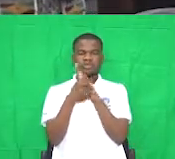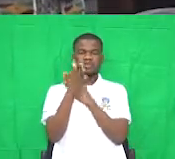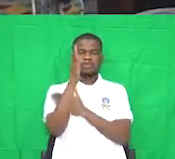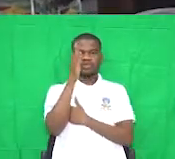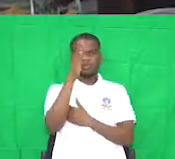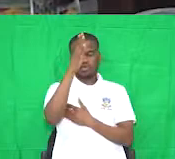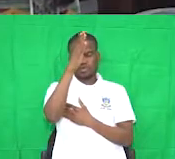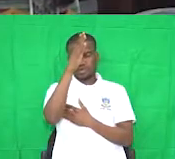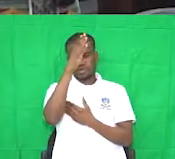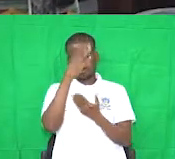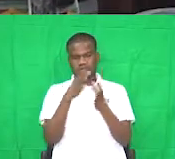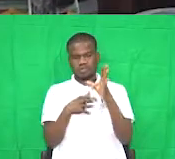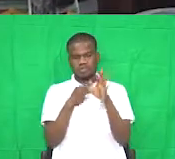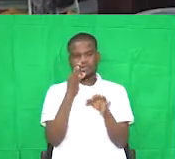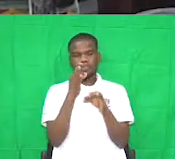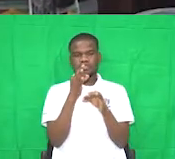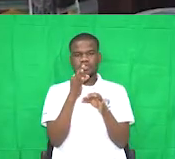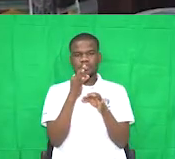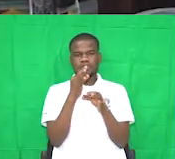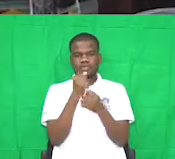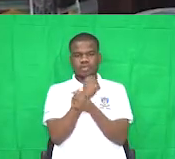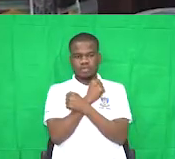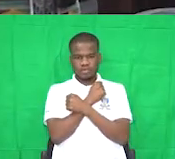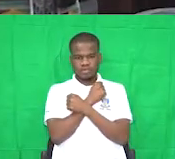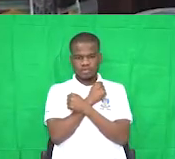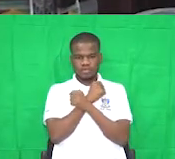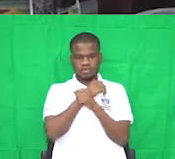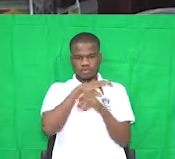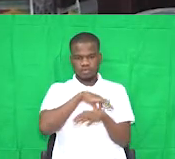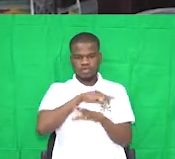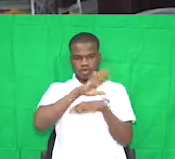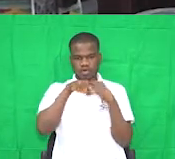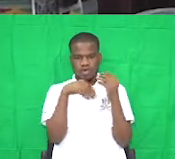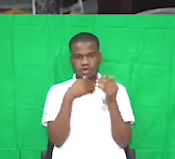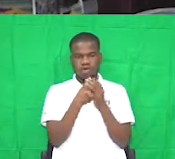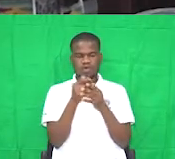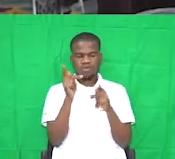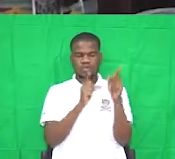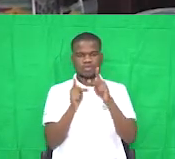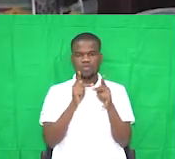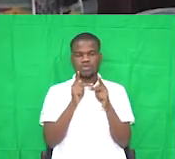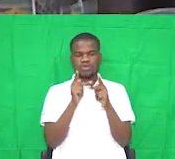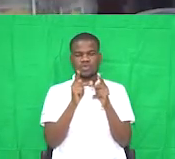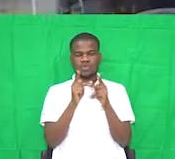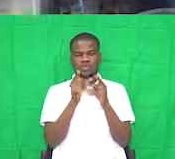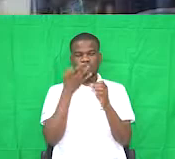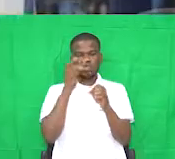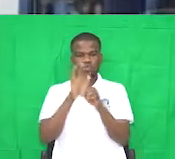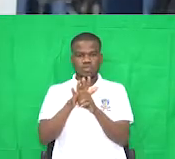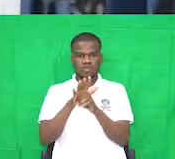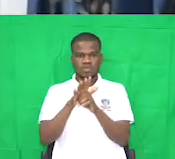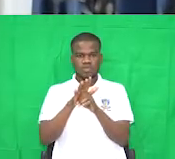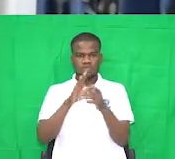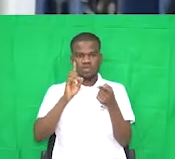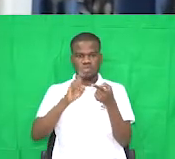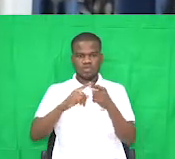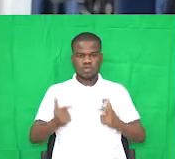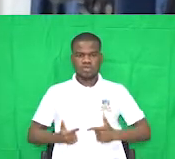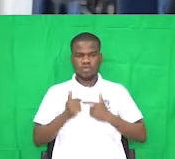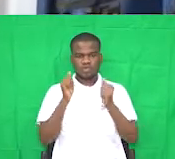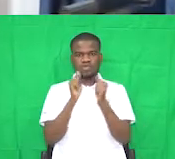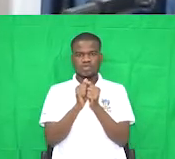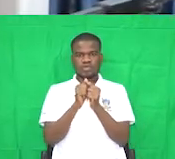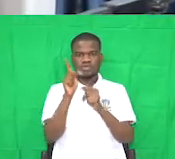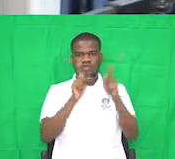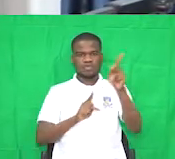God and Father of Spirit, and the lover of the souls of all people, who has promised to abide in the midst of your people